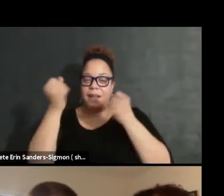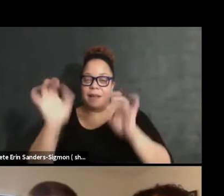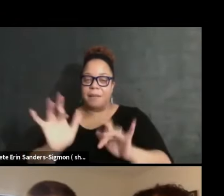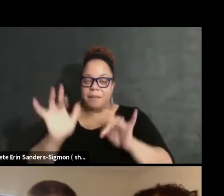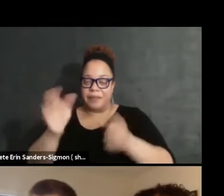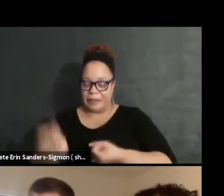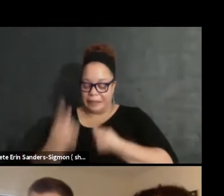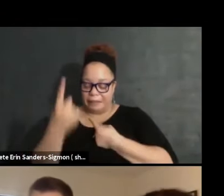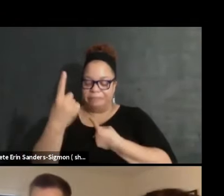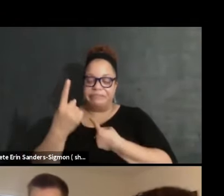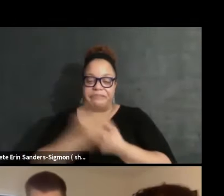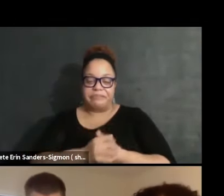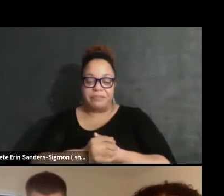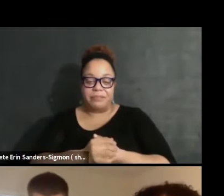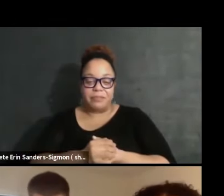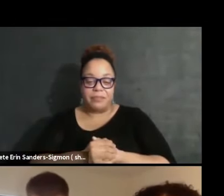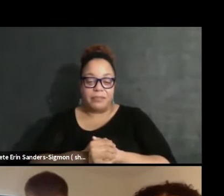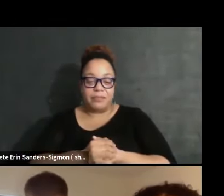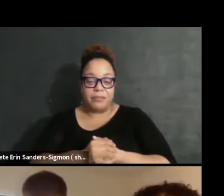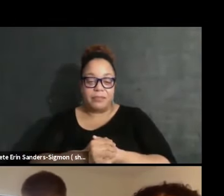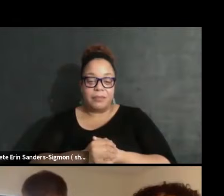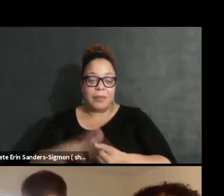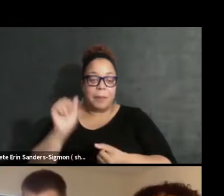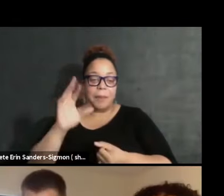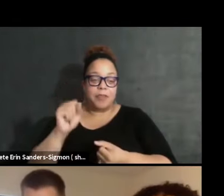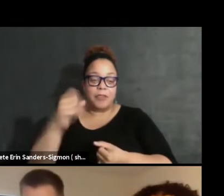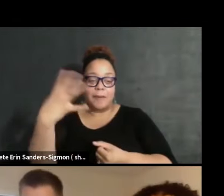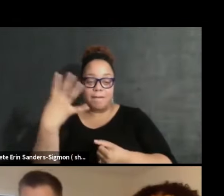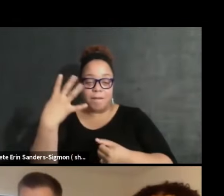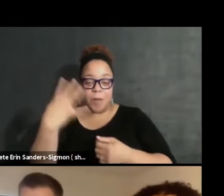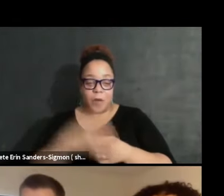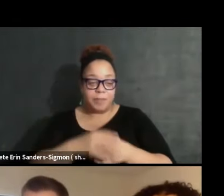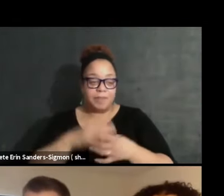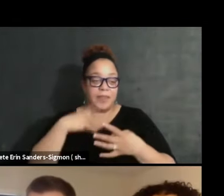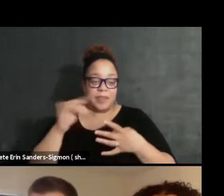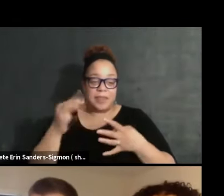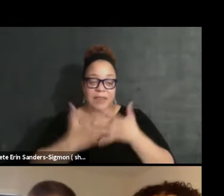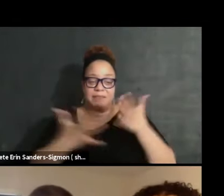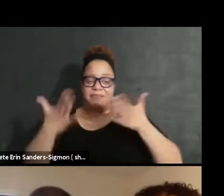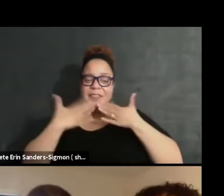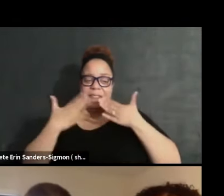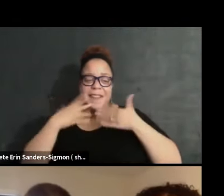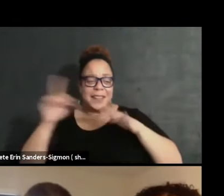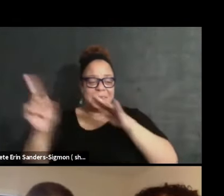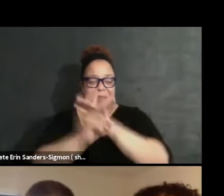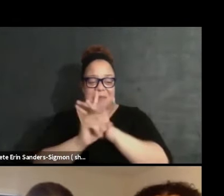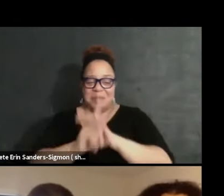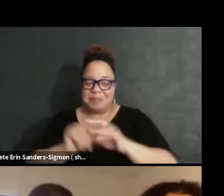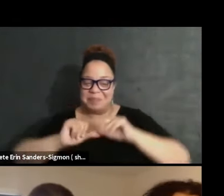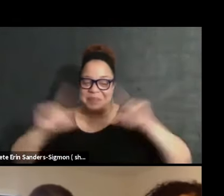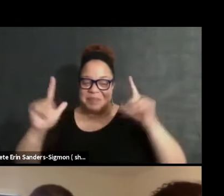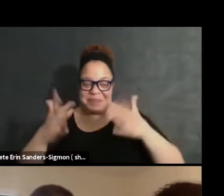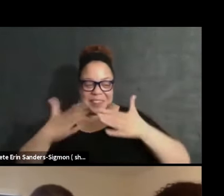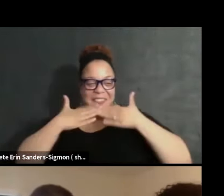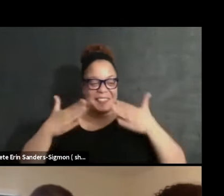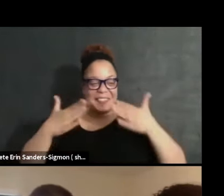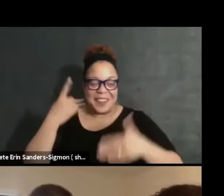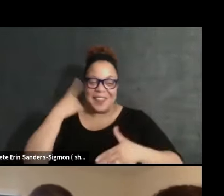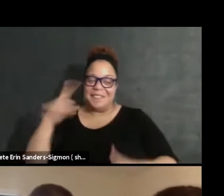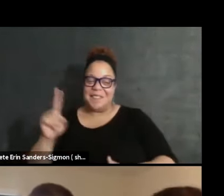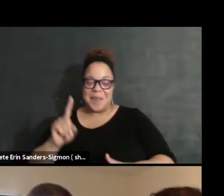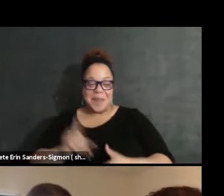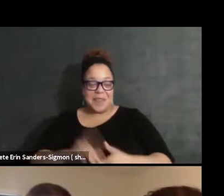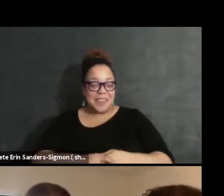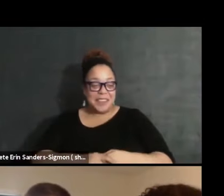y'all. I really do. Love thank you. Thank you for dropping in. Thank you for, you know, for your